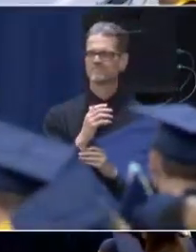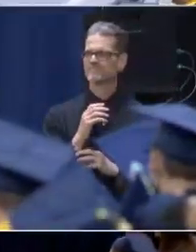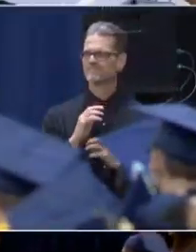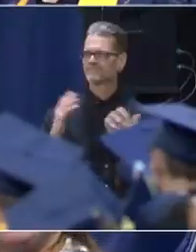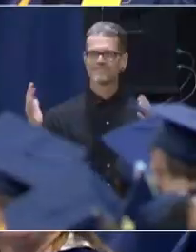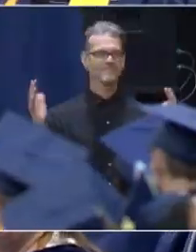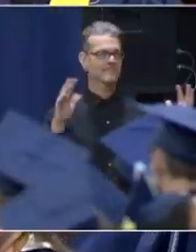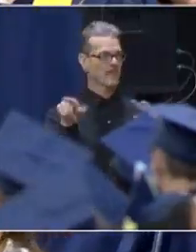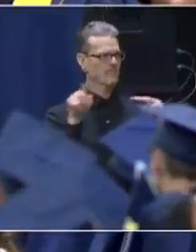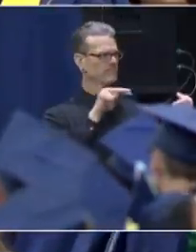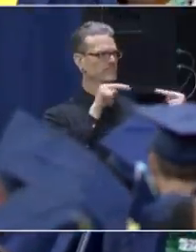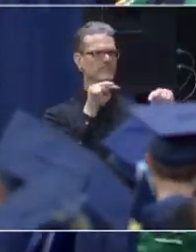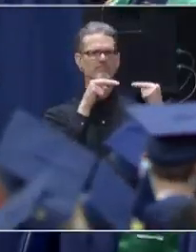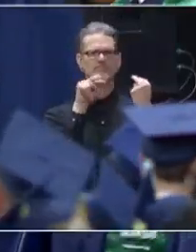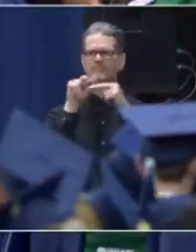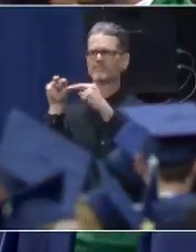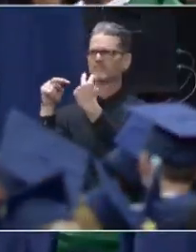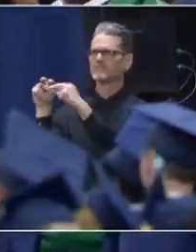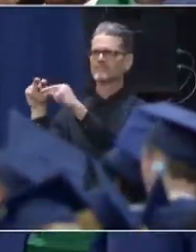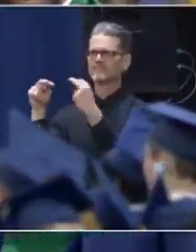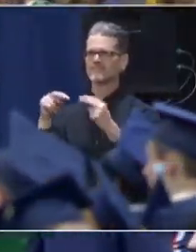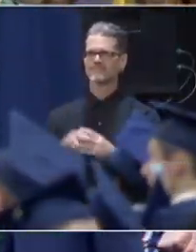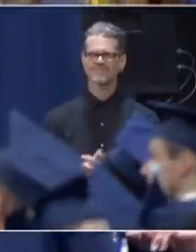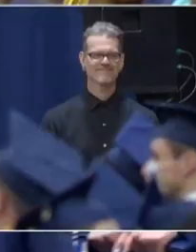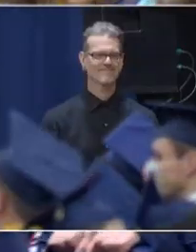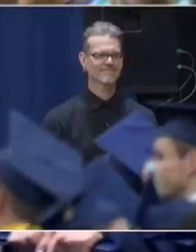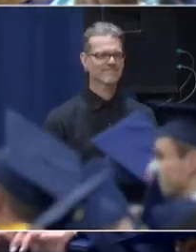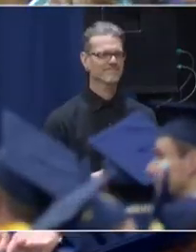Look around you, graduates.